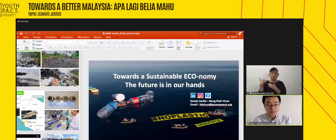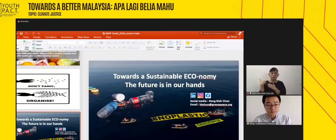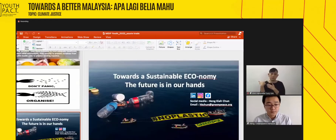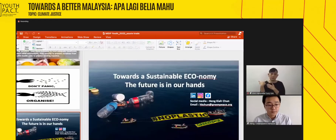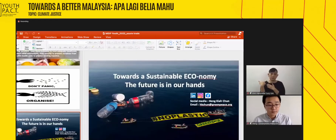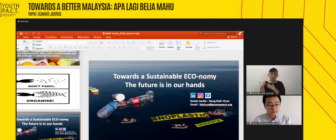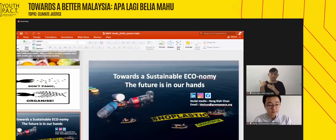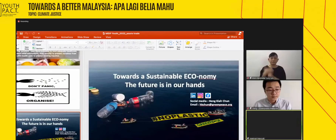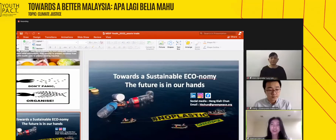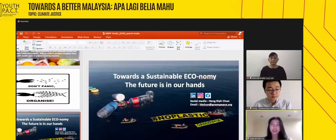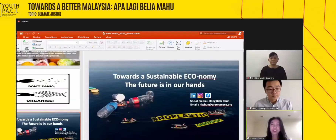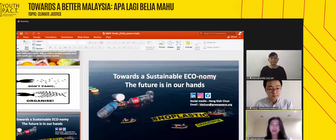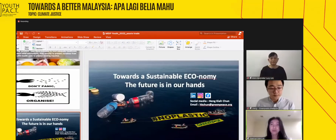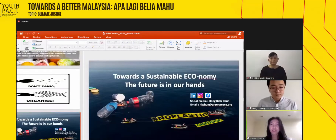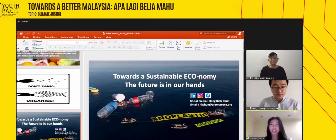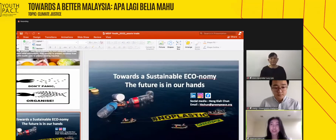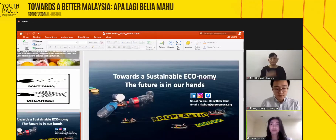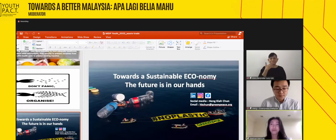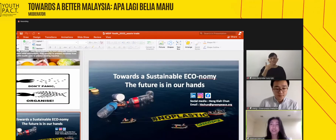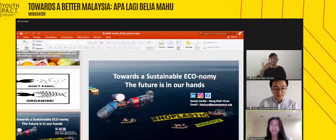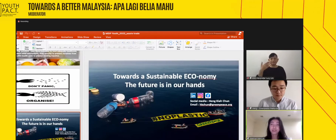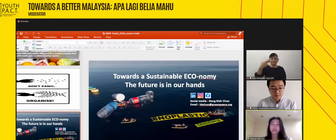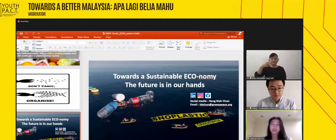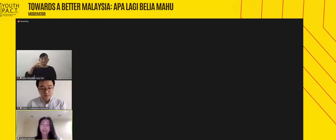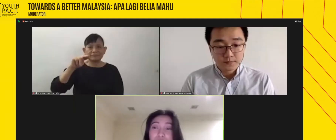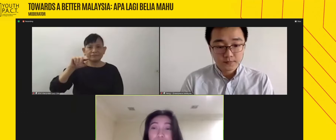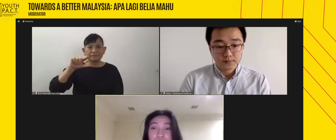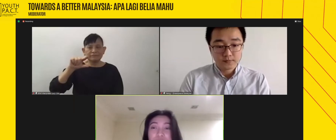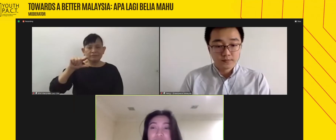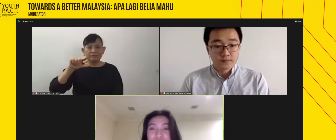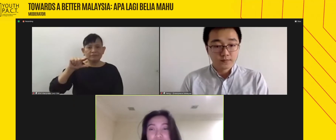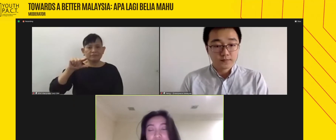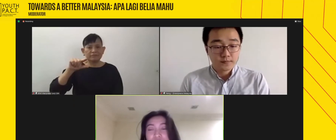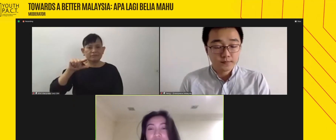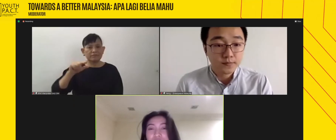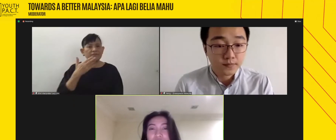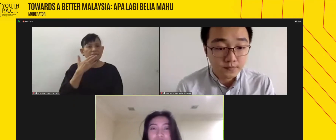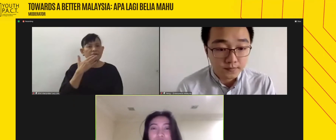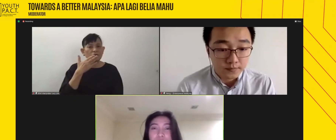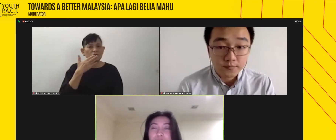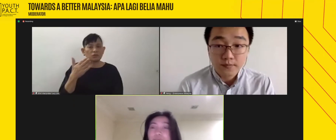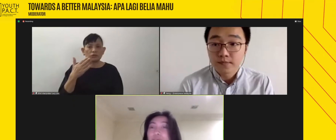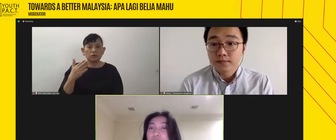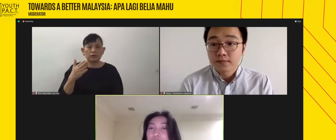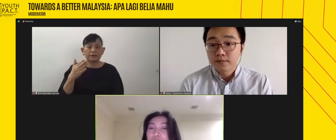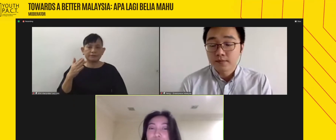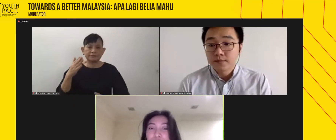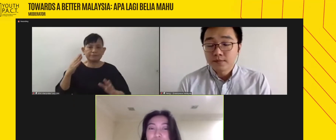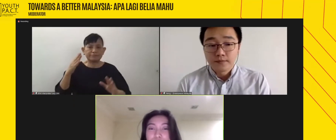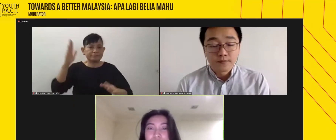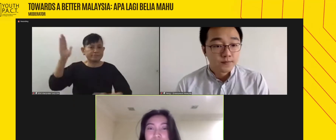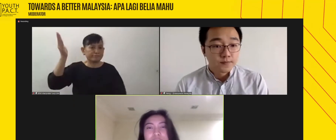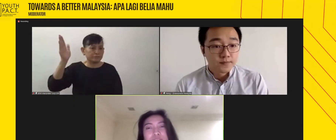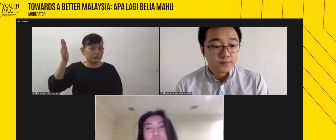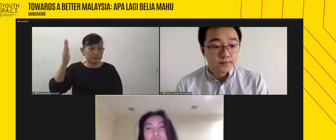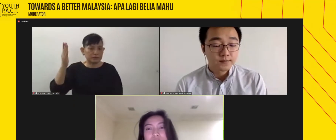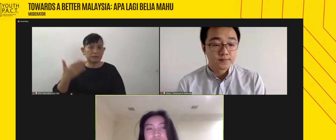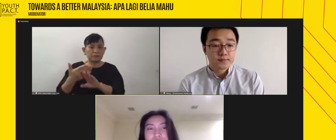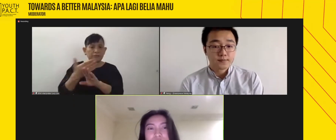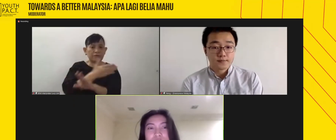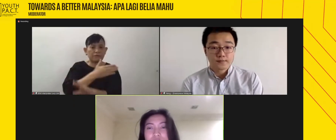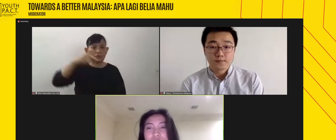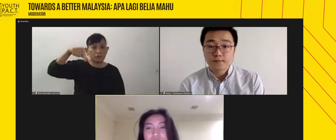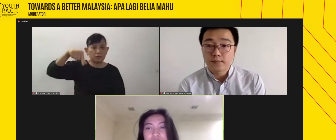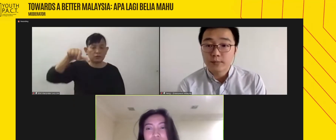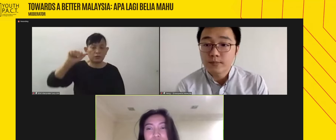All right, thank you so much, Heng, for that really extremely thorough presentation. But before I move on to the Q&As, I just want to